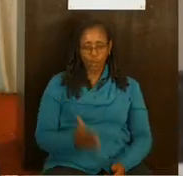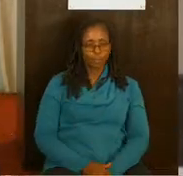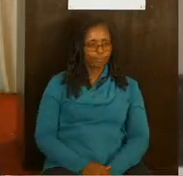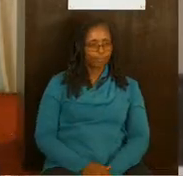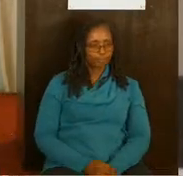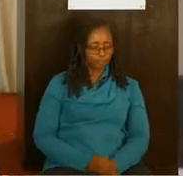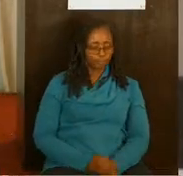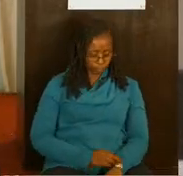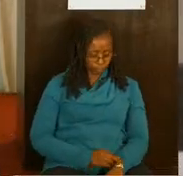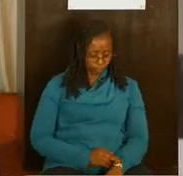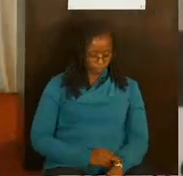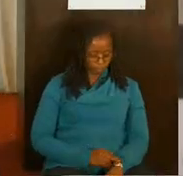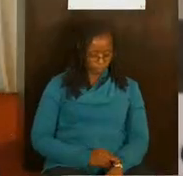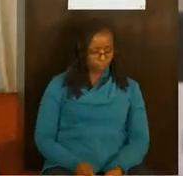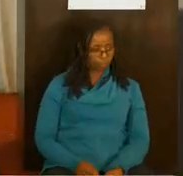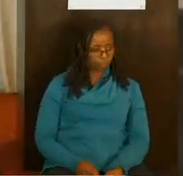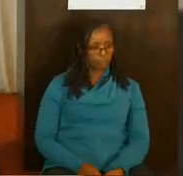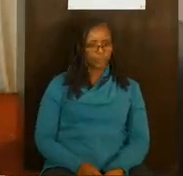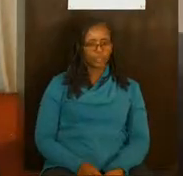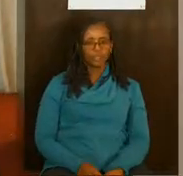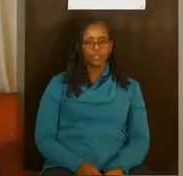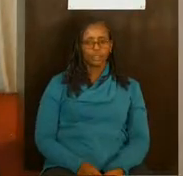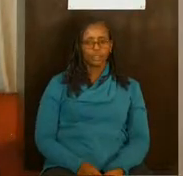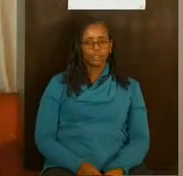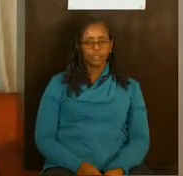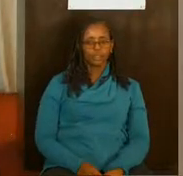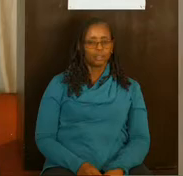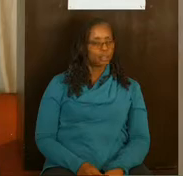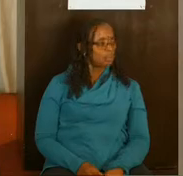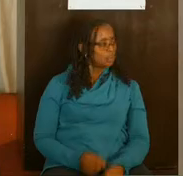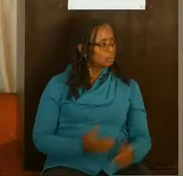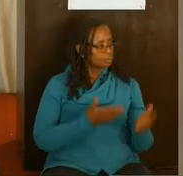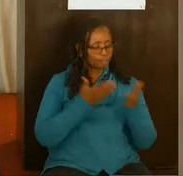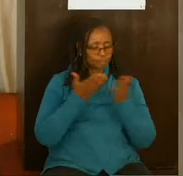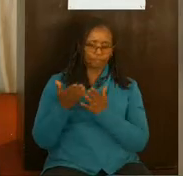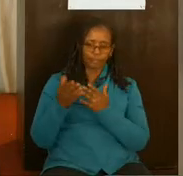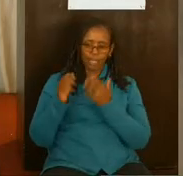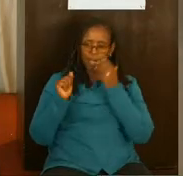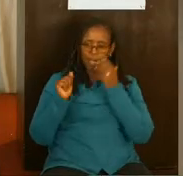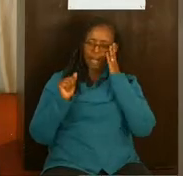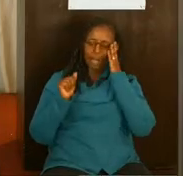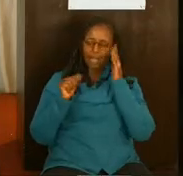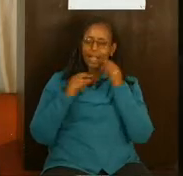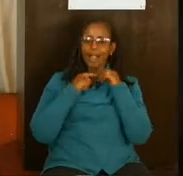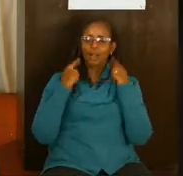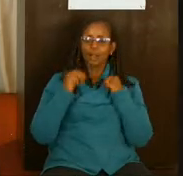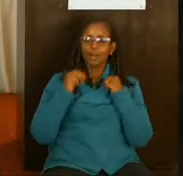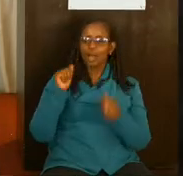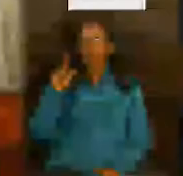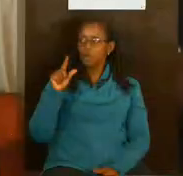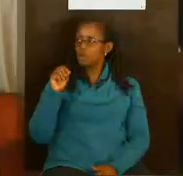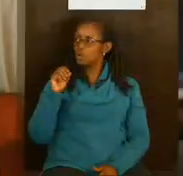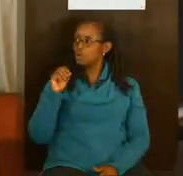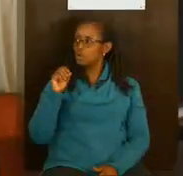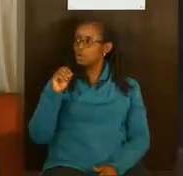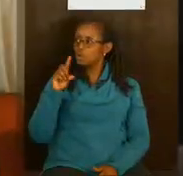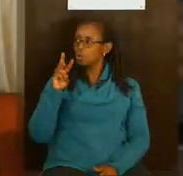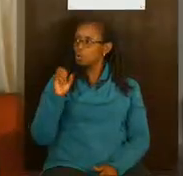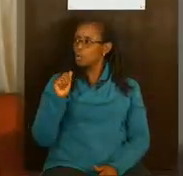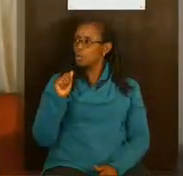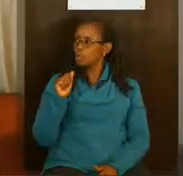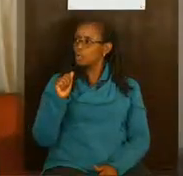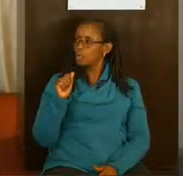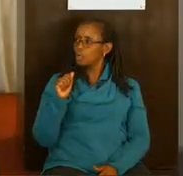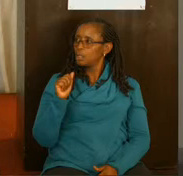thank you and now finally let me call upon Canon adolwa I know when you're the last speaker you may be